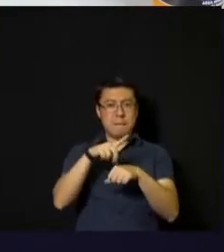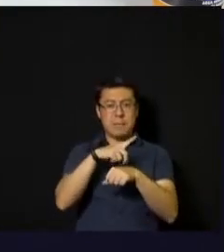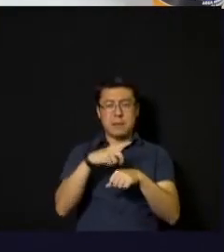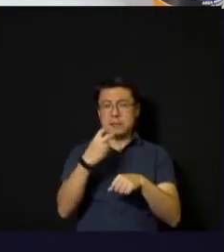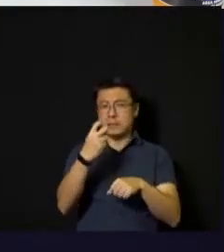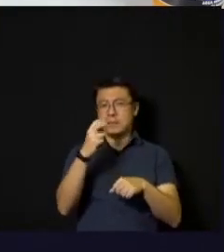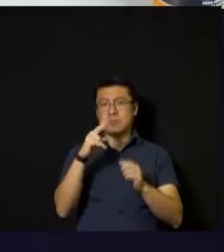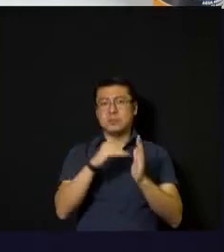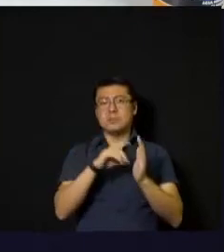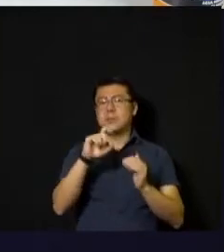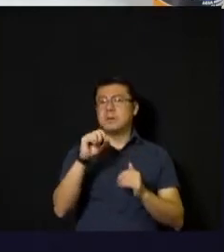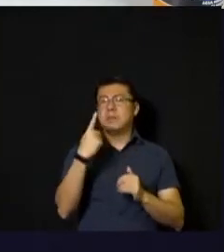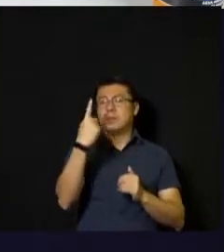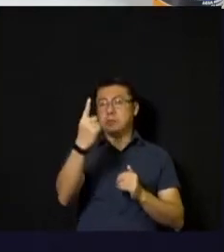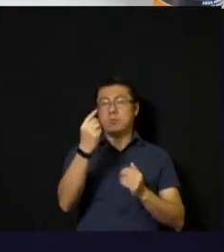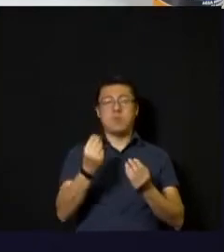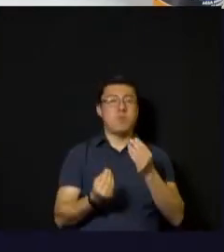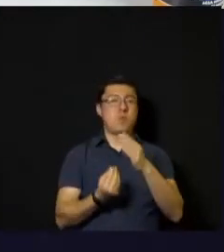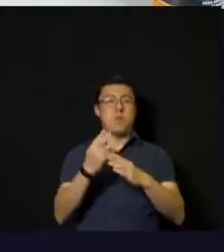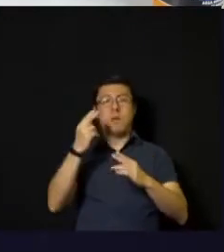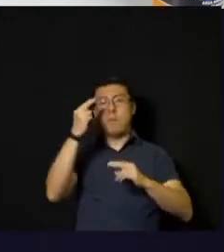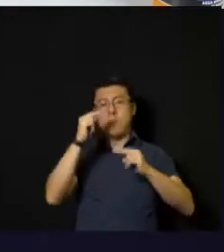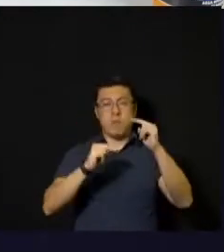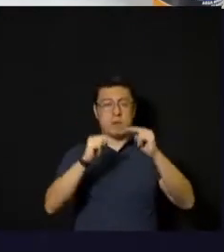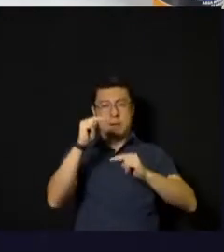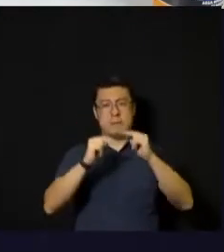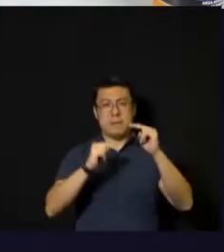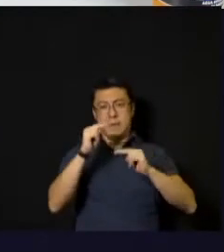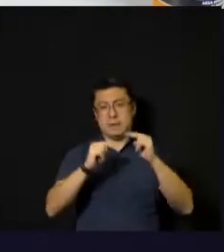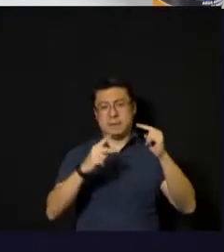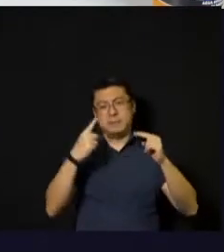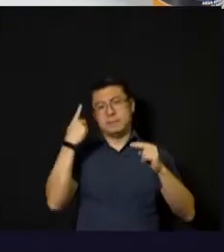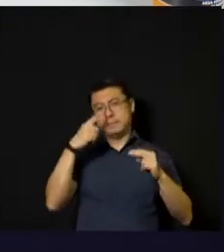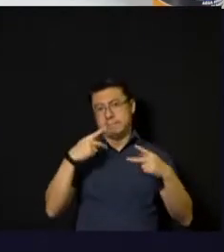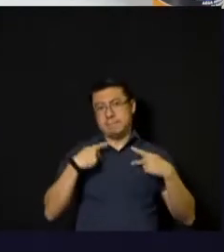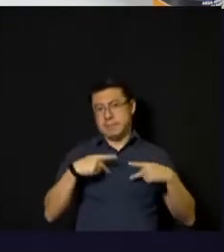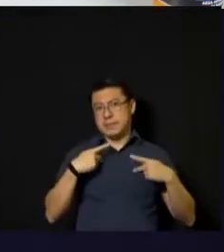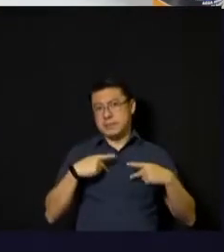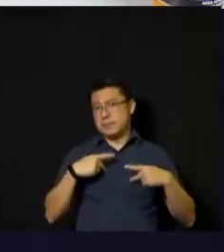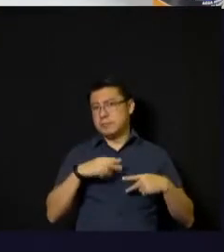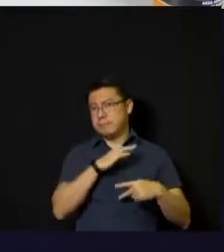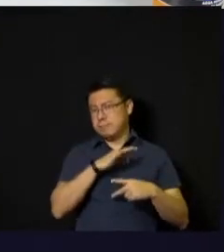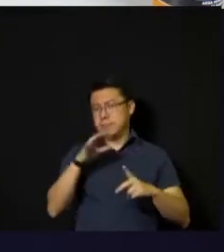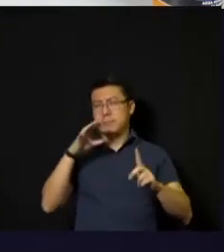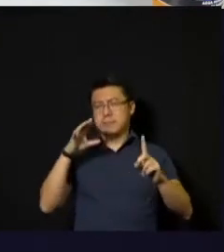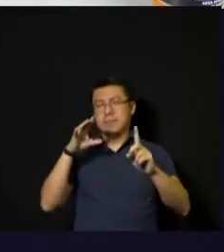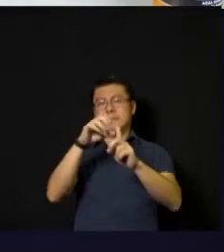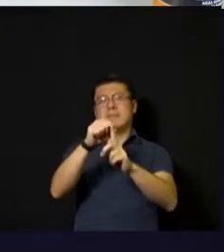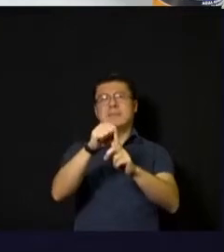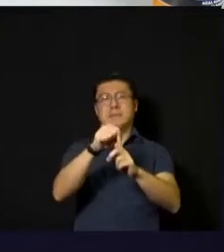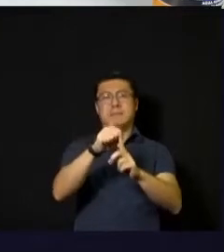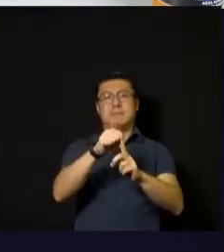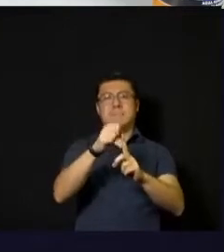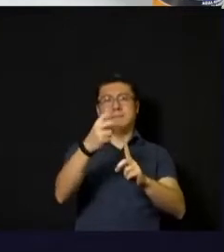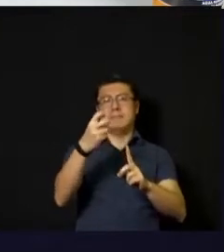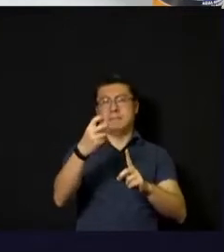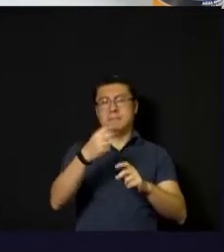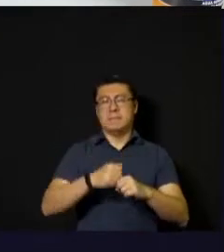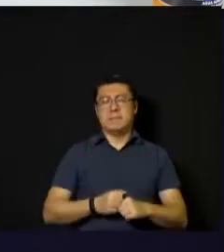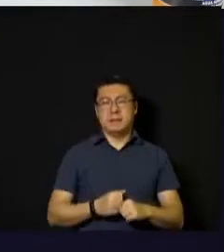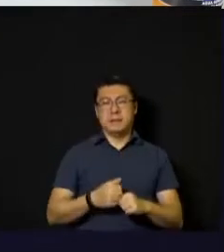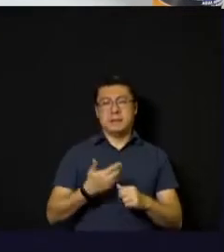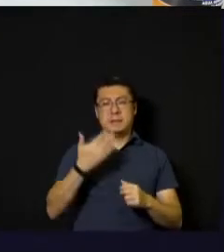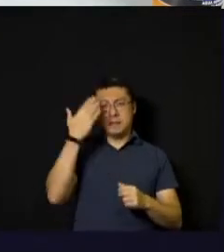a 2021 with new levels, with new dreams, for the people to obtain them, and also to